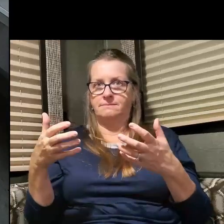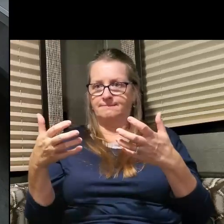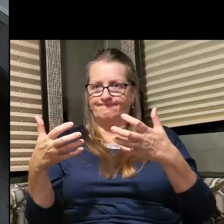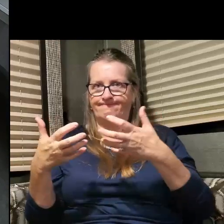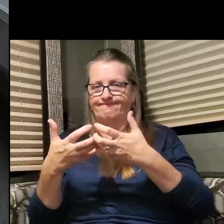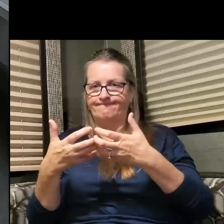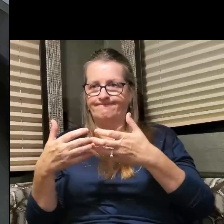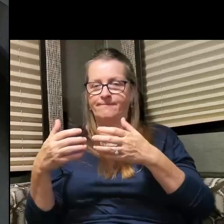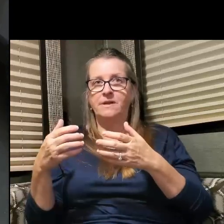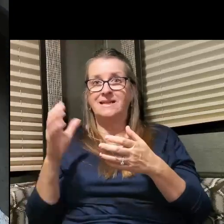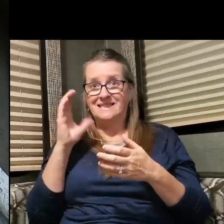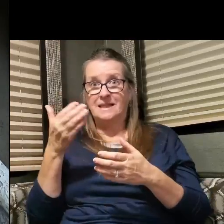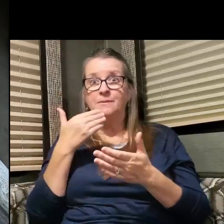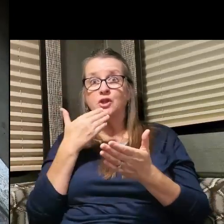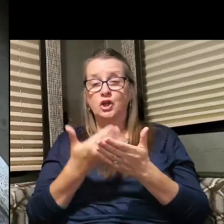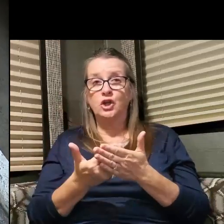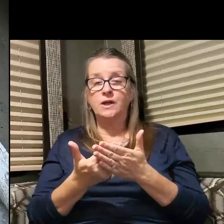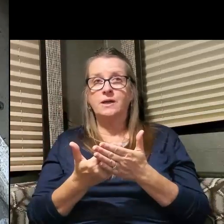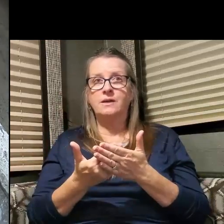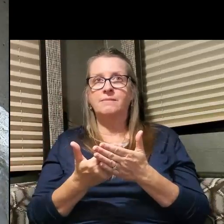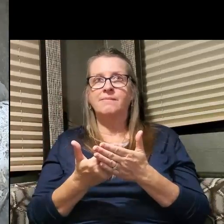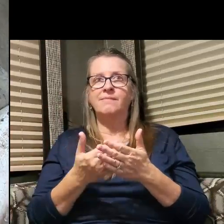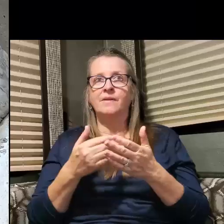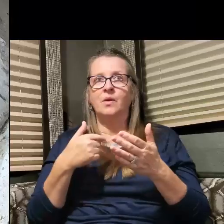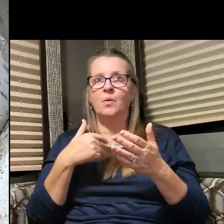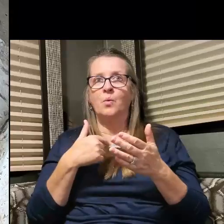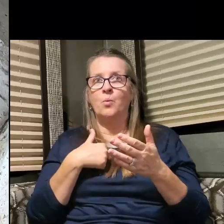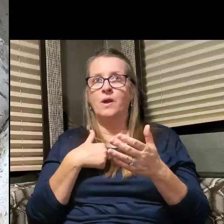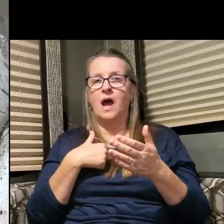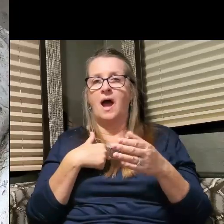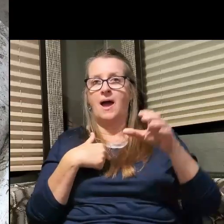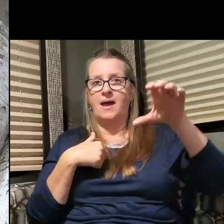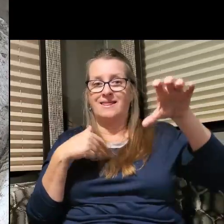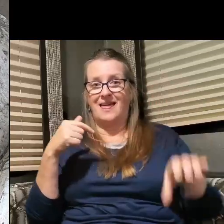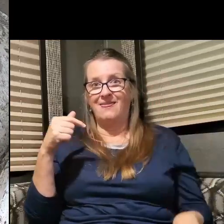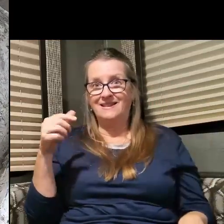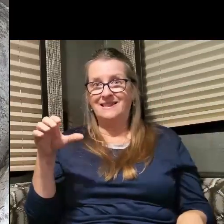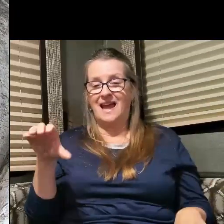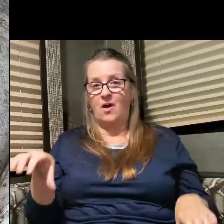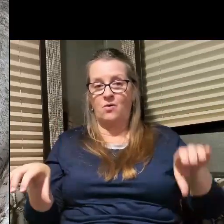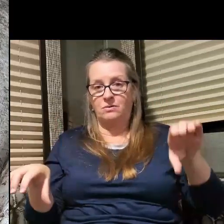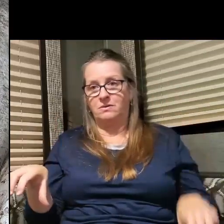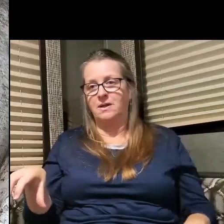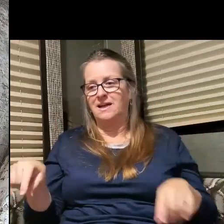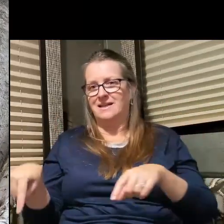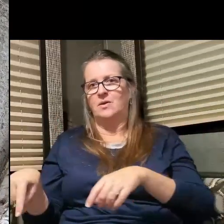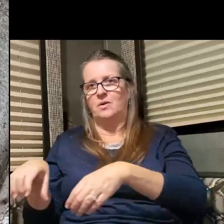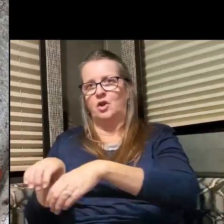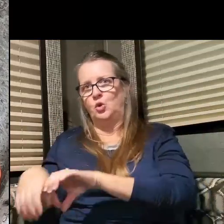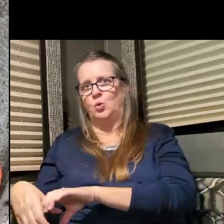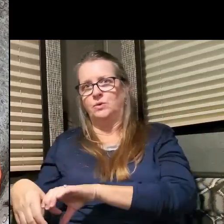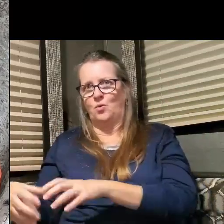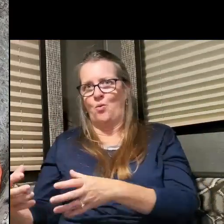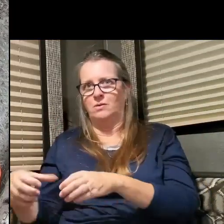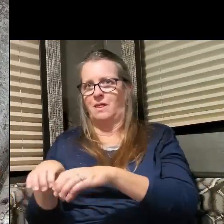And line it up. Now it seems good. As soon as I let this down and the force comes